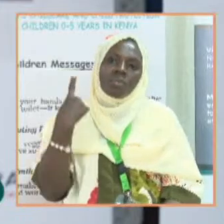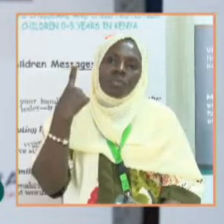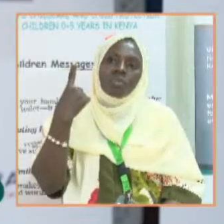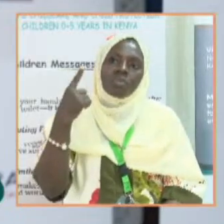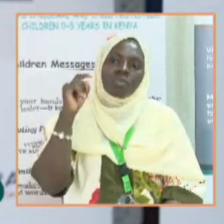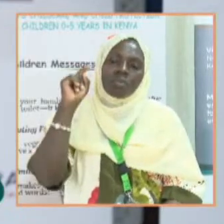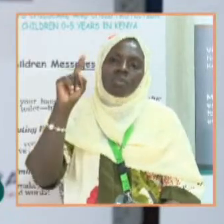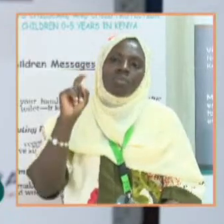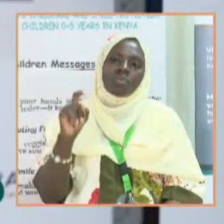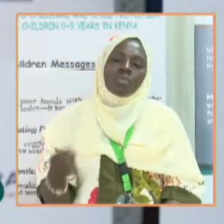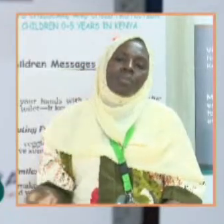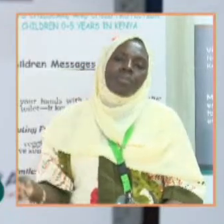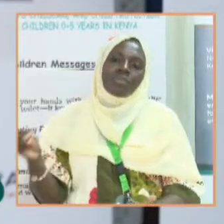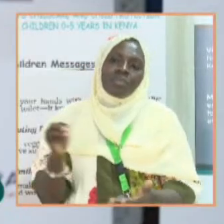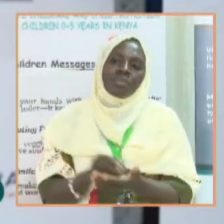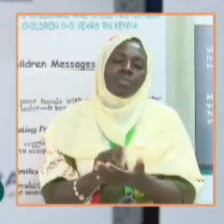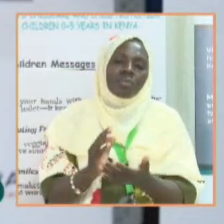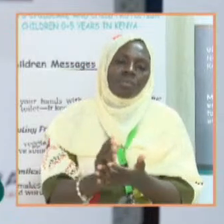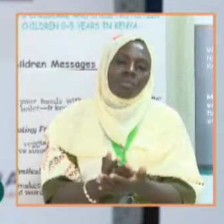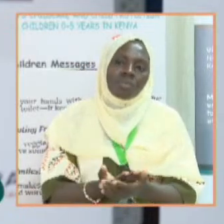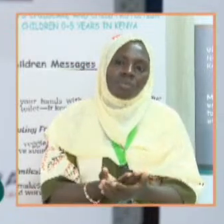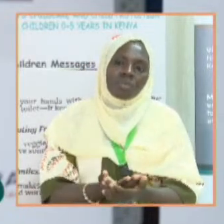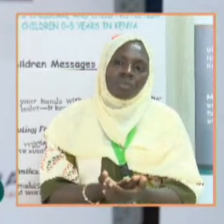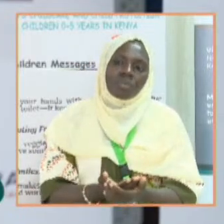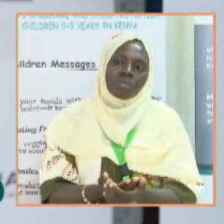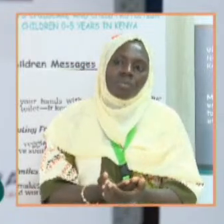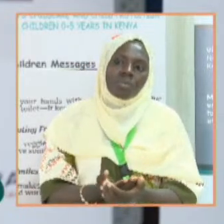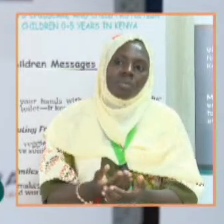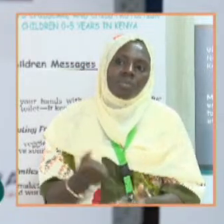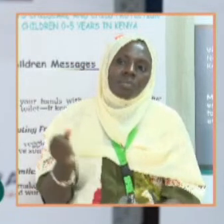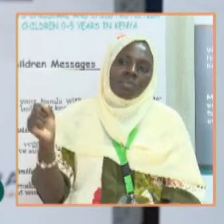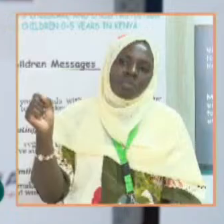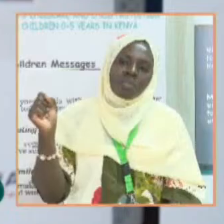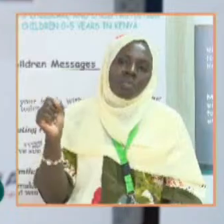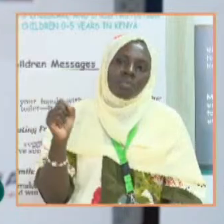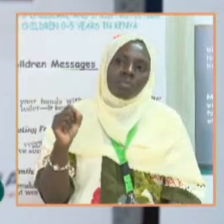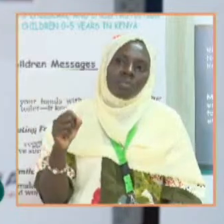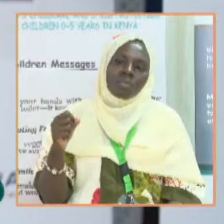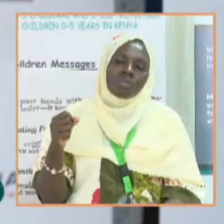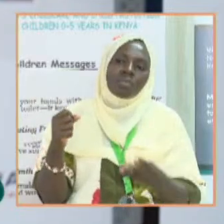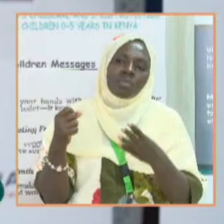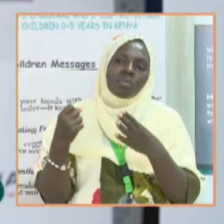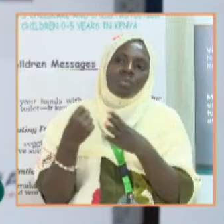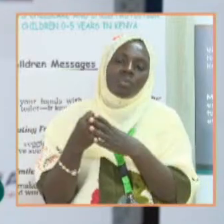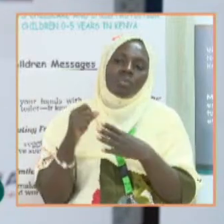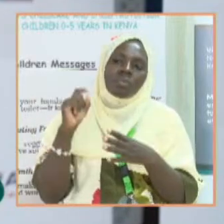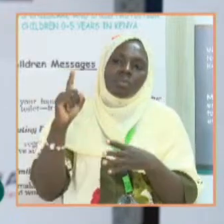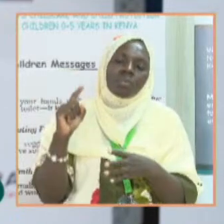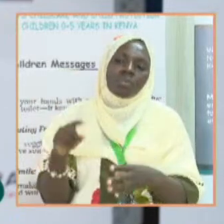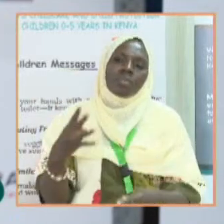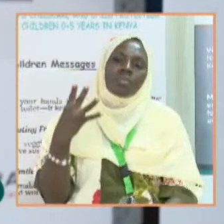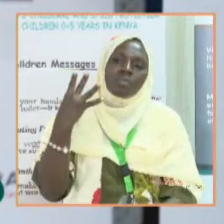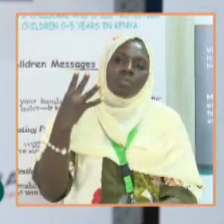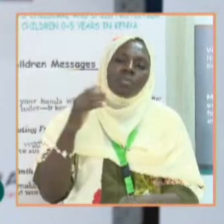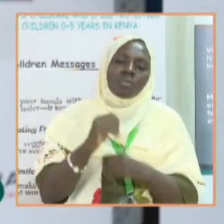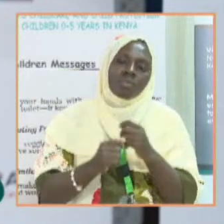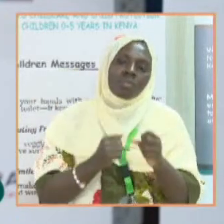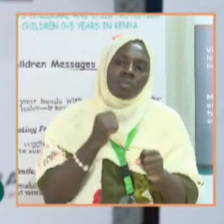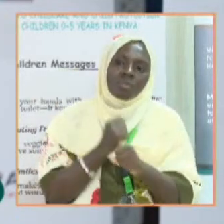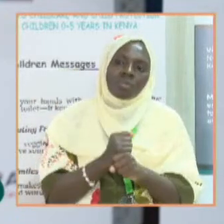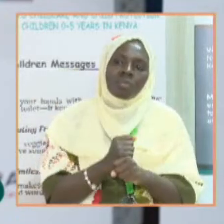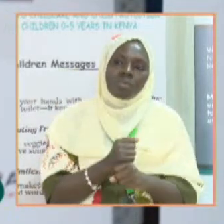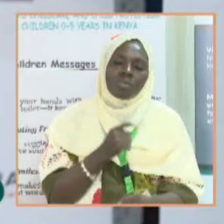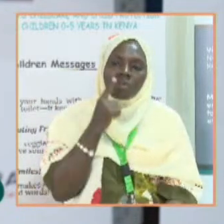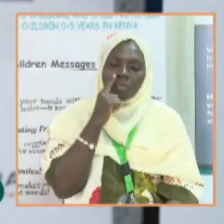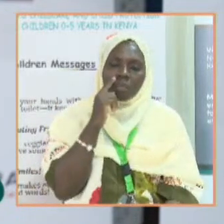and again, some are allocating as 80-90%, but this is not consistent across the 4 years. So,